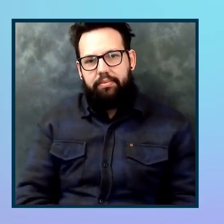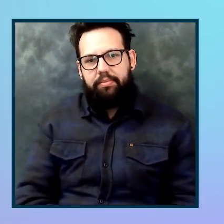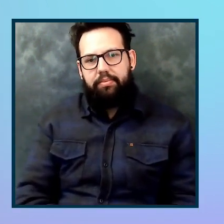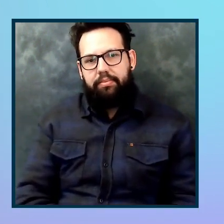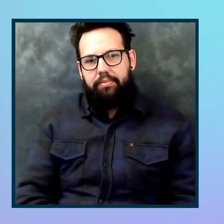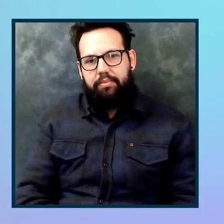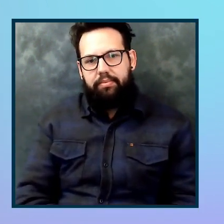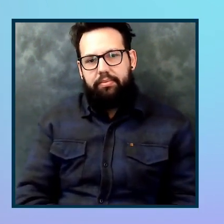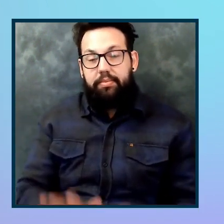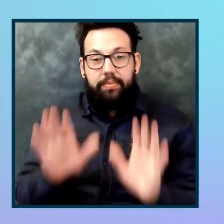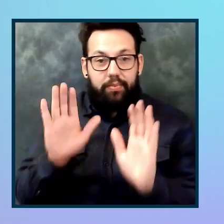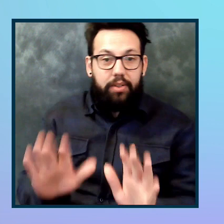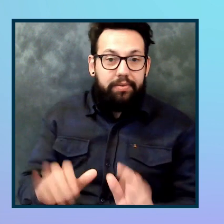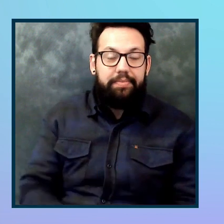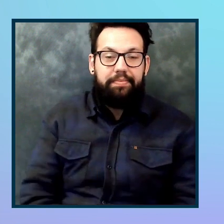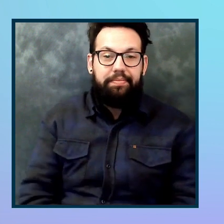Wonderful.